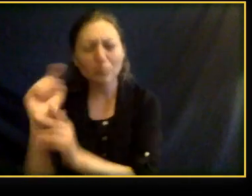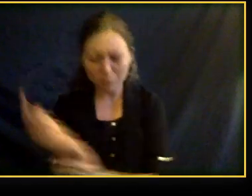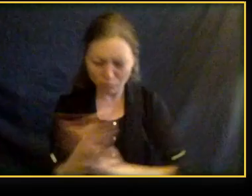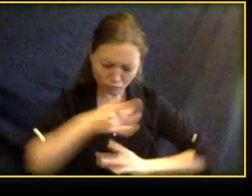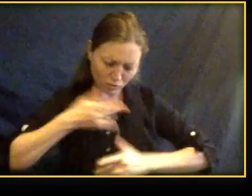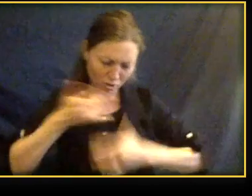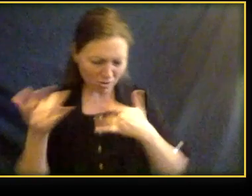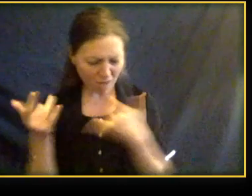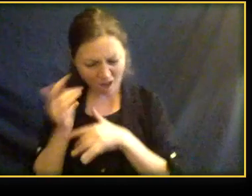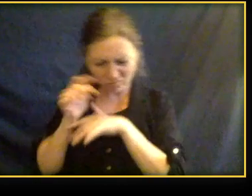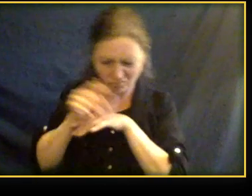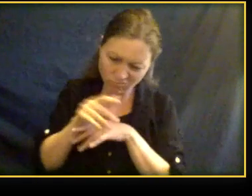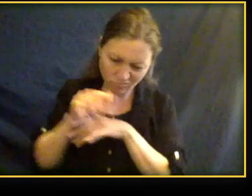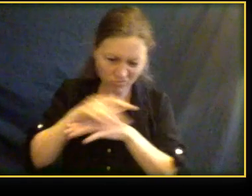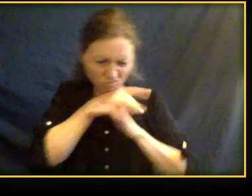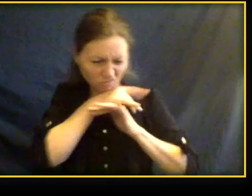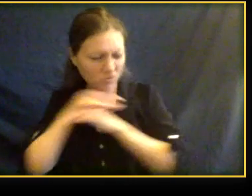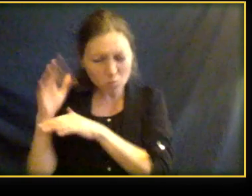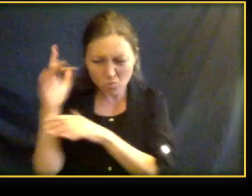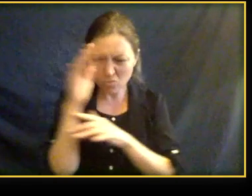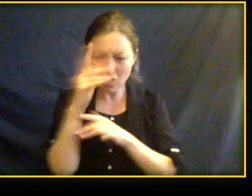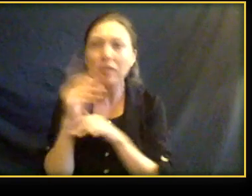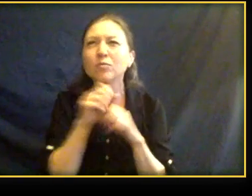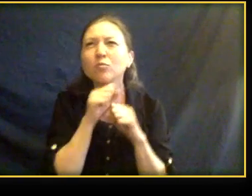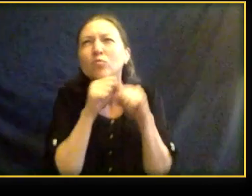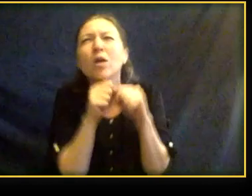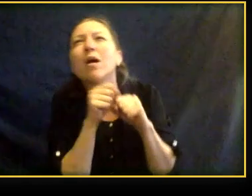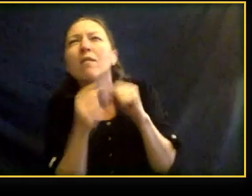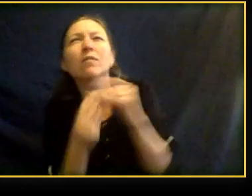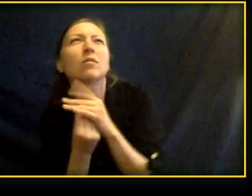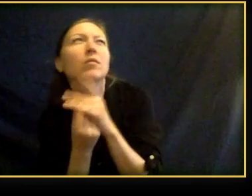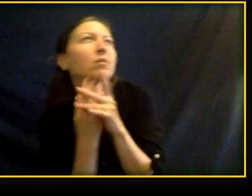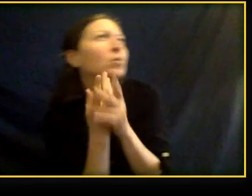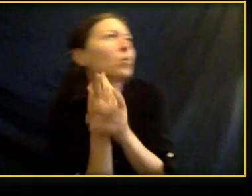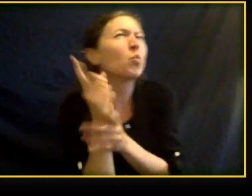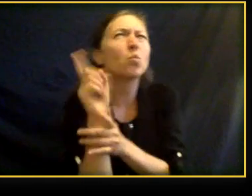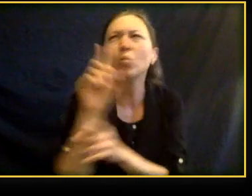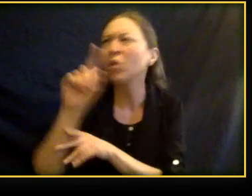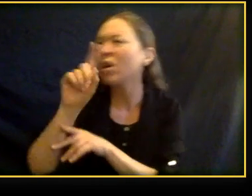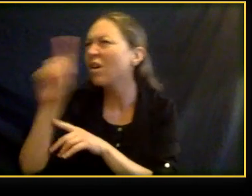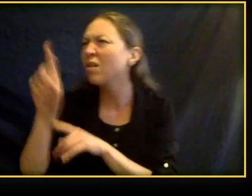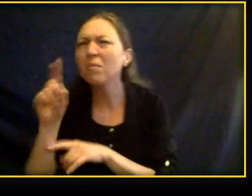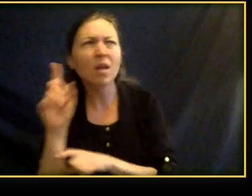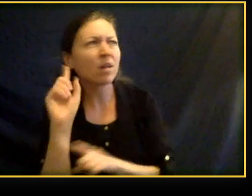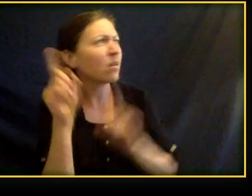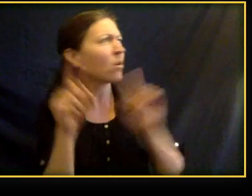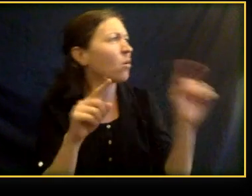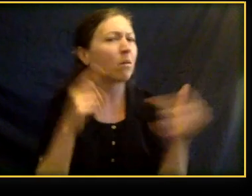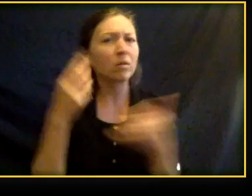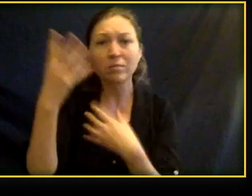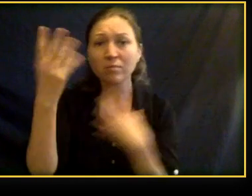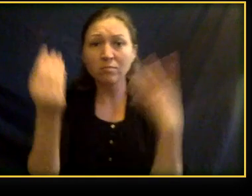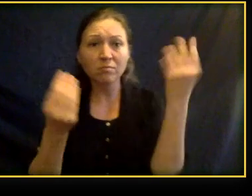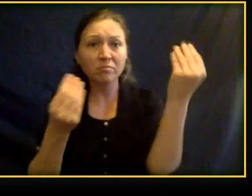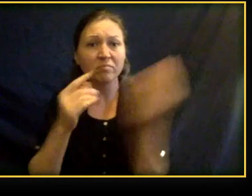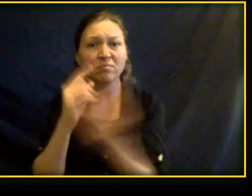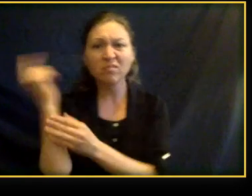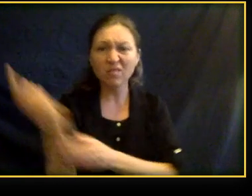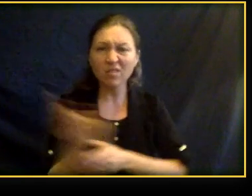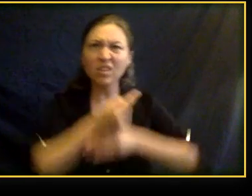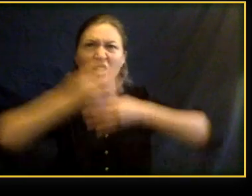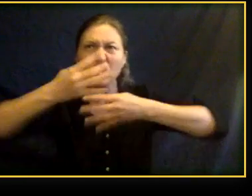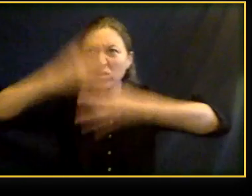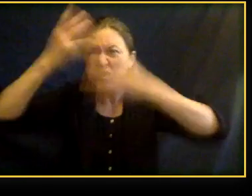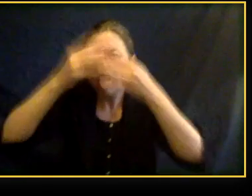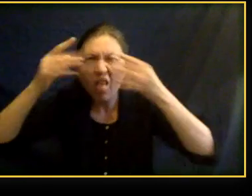Driving through. You wanna know where you are going, but the windshield's always dirty, and you never get